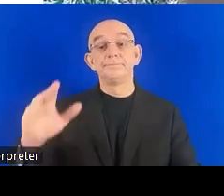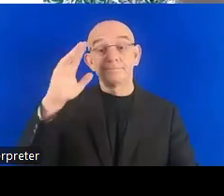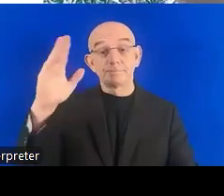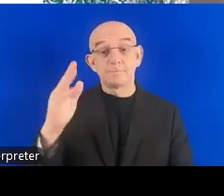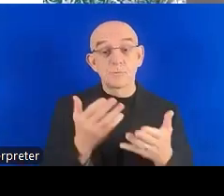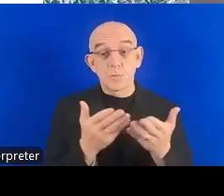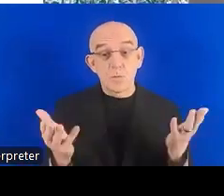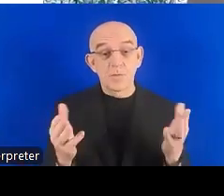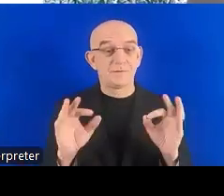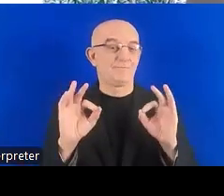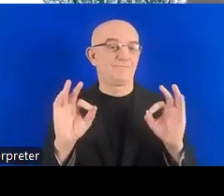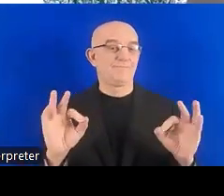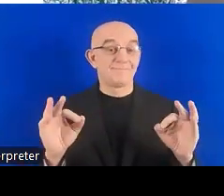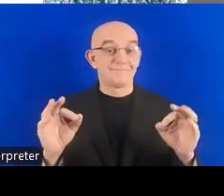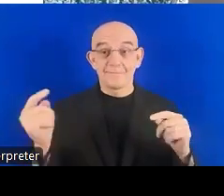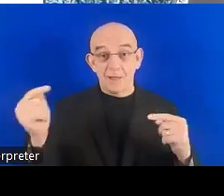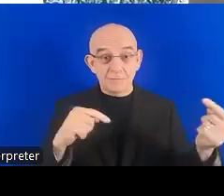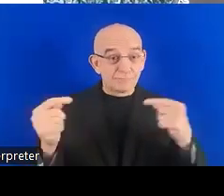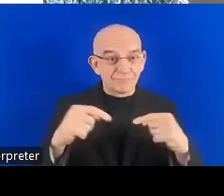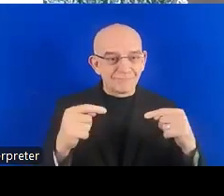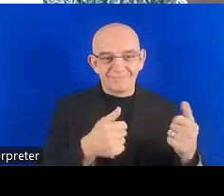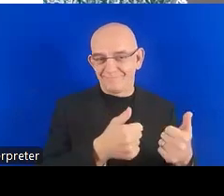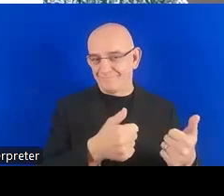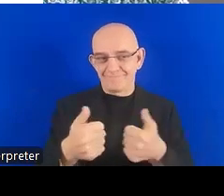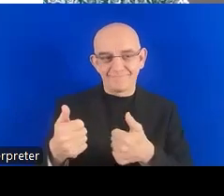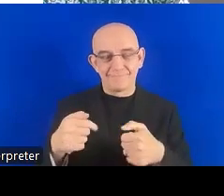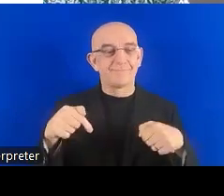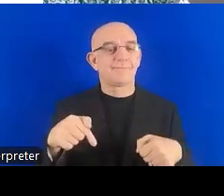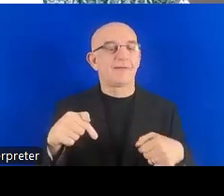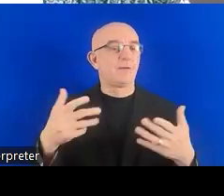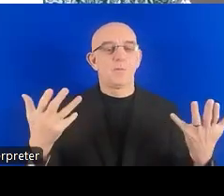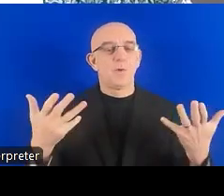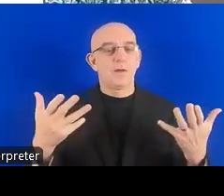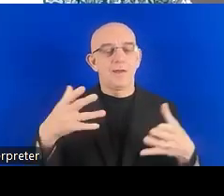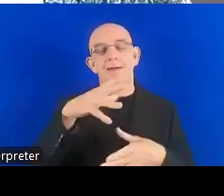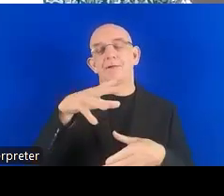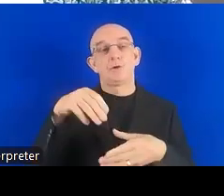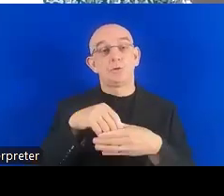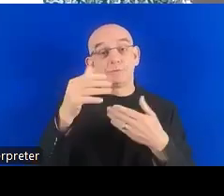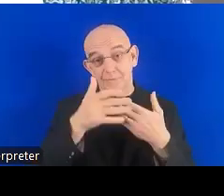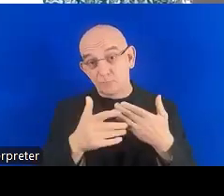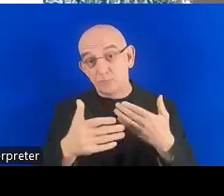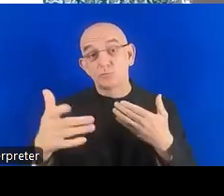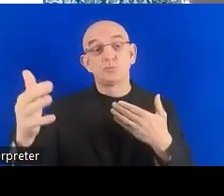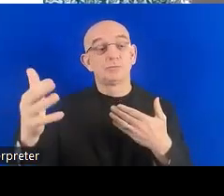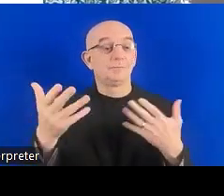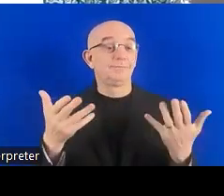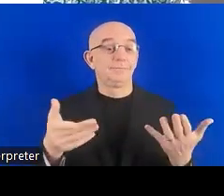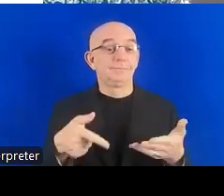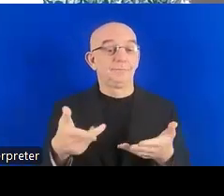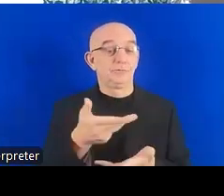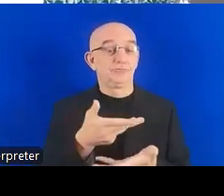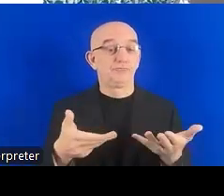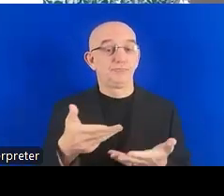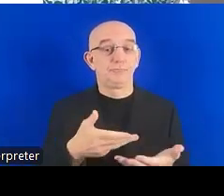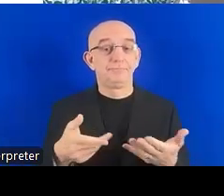Inclusive Futures Lunchtime Learning Series on inclusive education. Today's webinar is going to